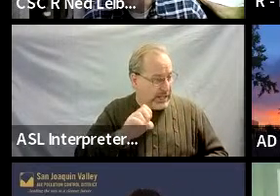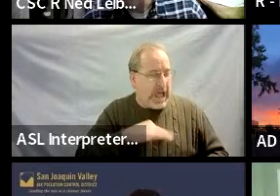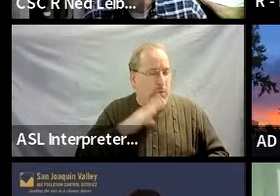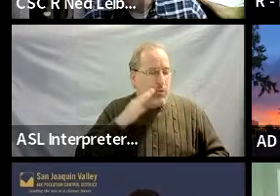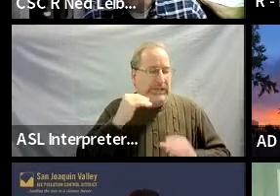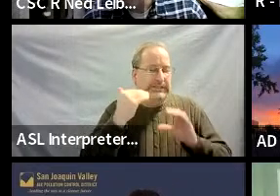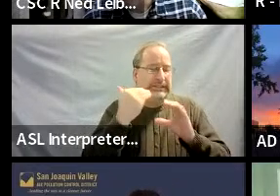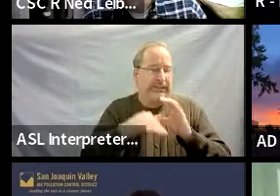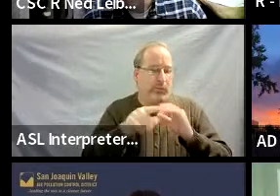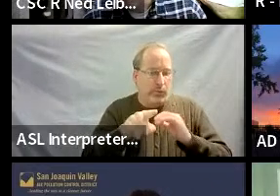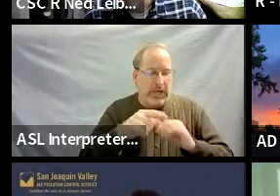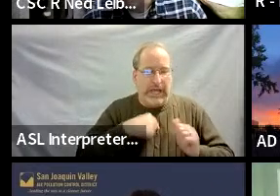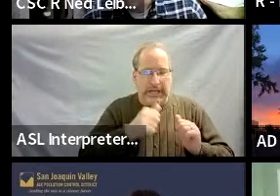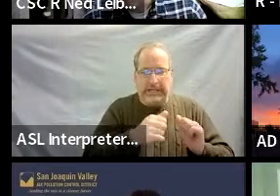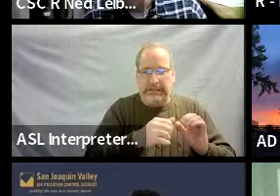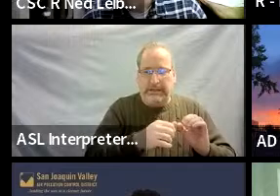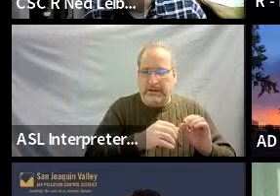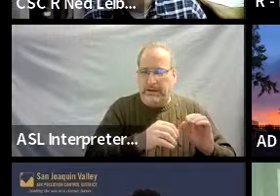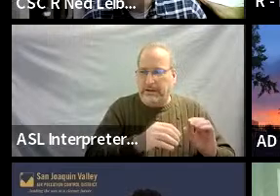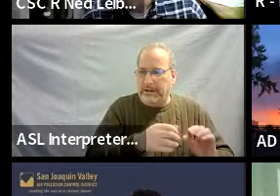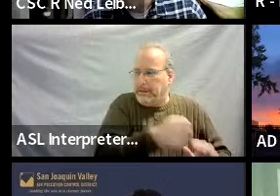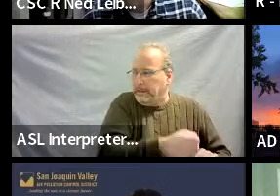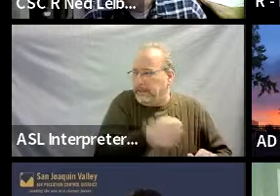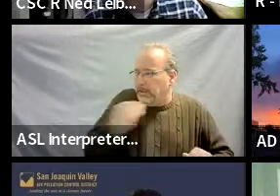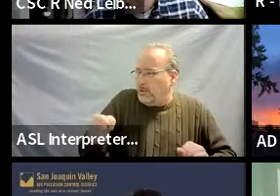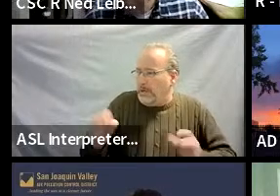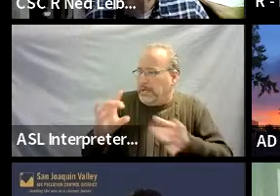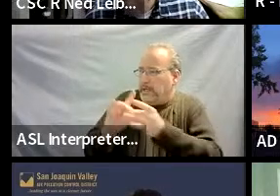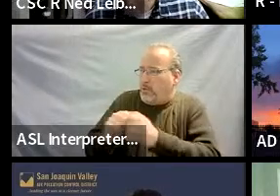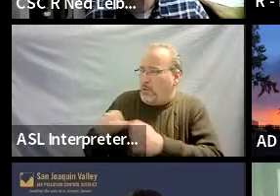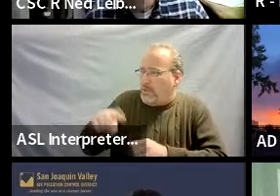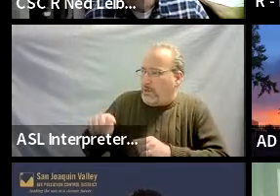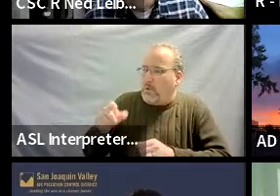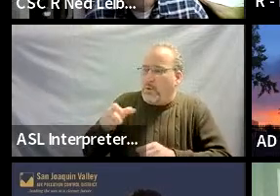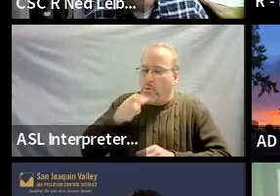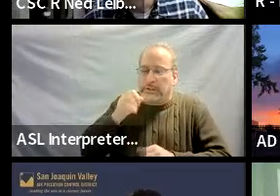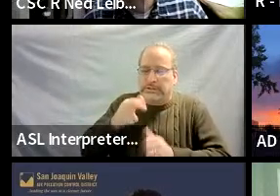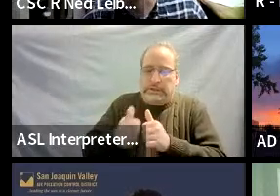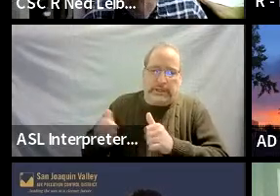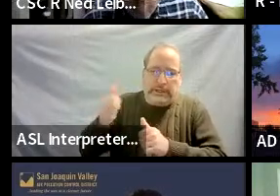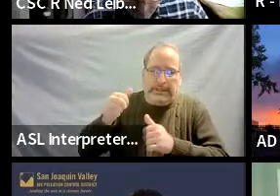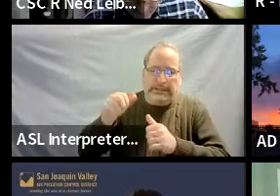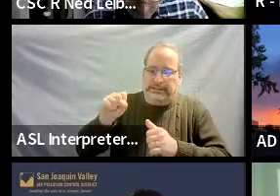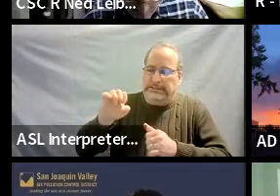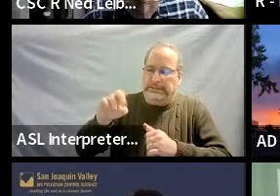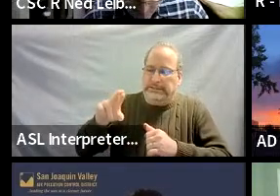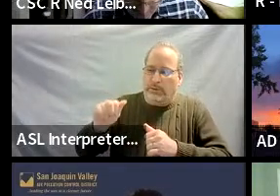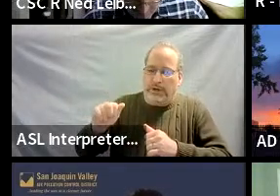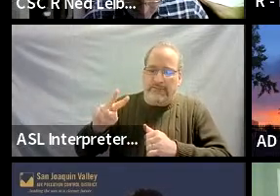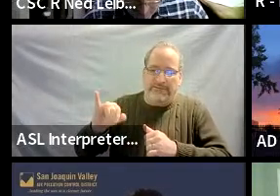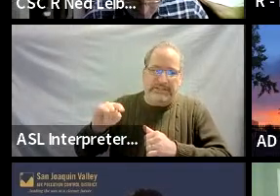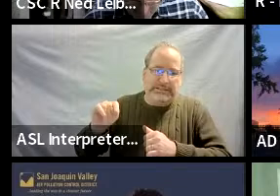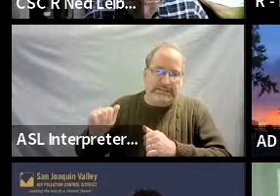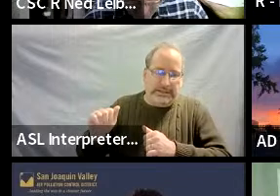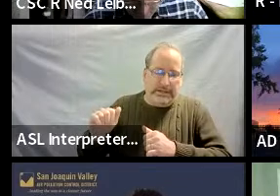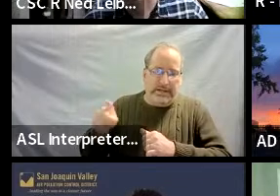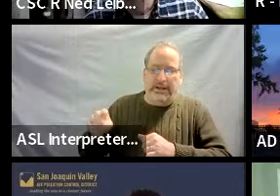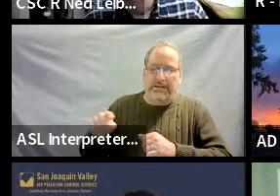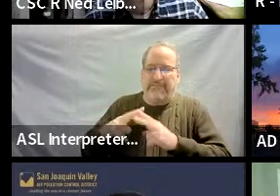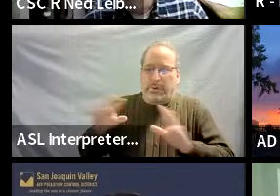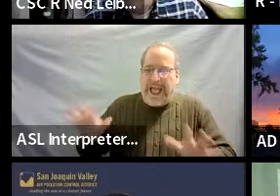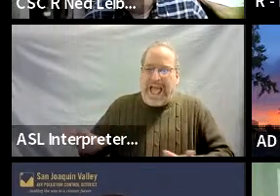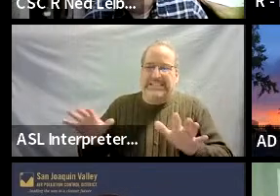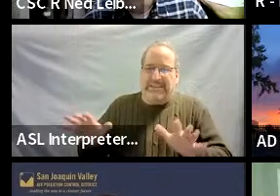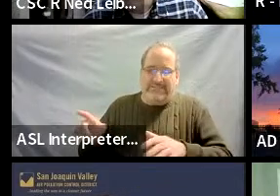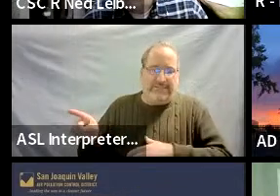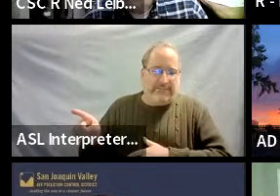because I can connect you with the person who's the head of the resident council at Sierra Vista, and she is super active. And I think we, you